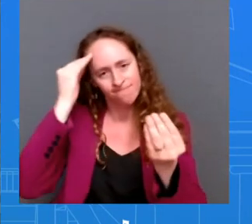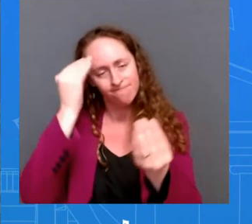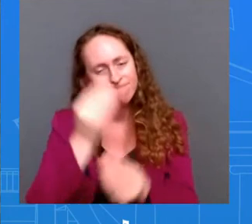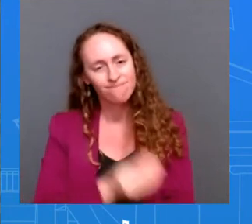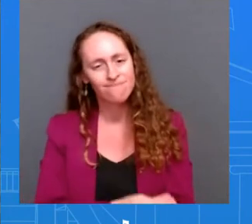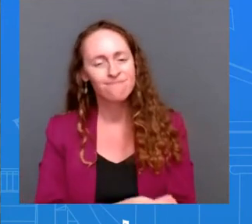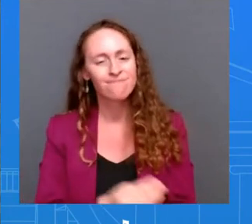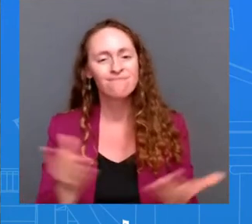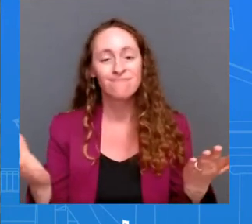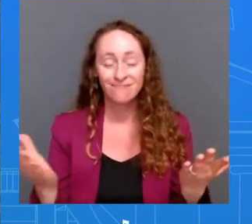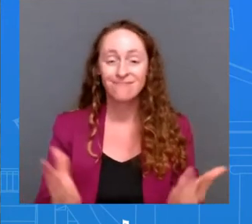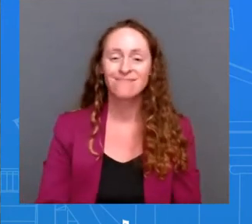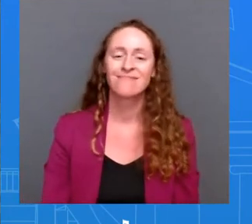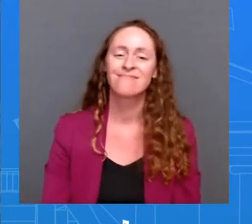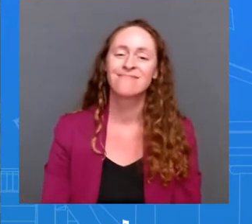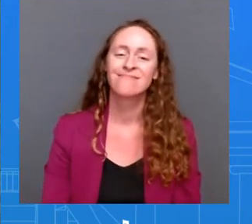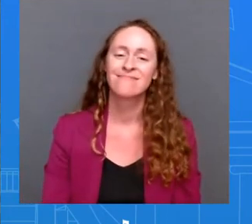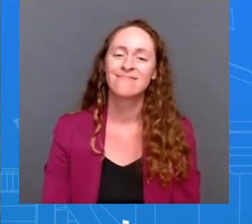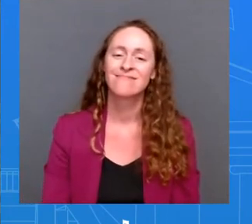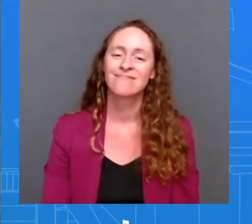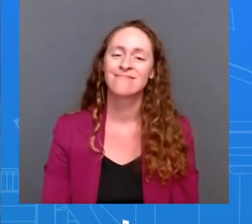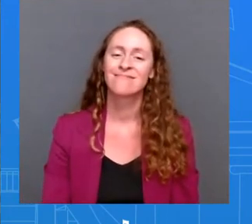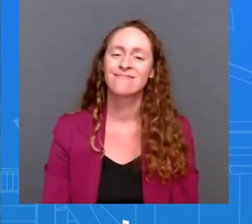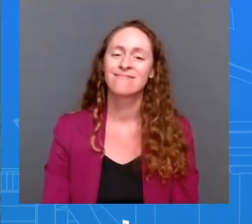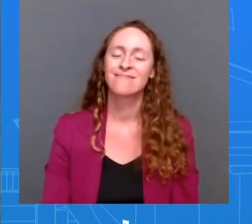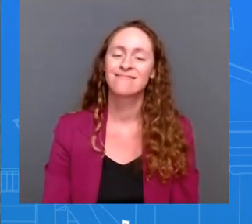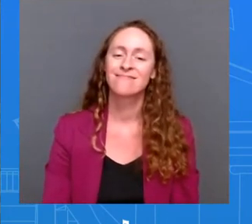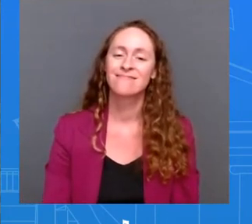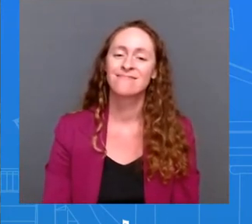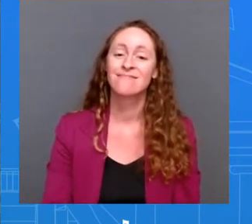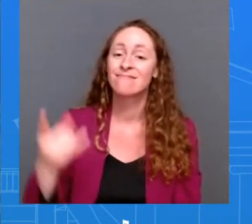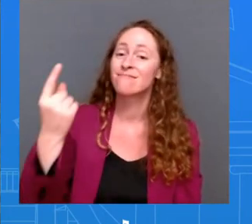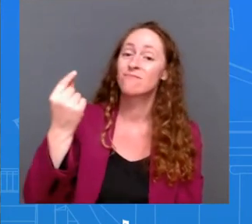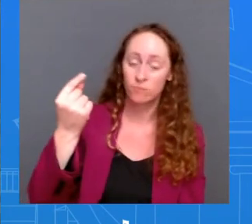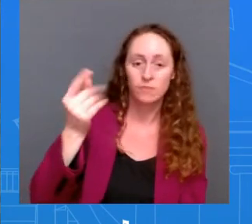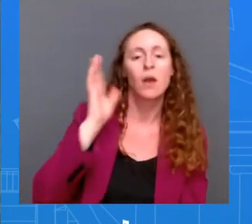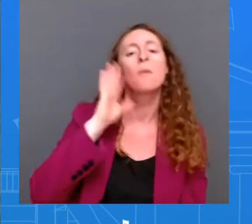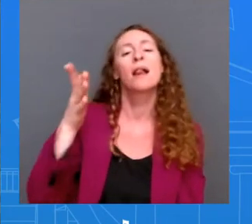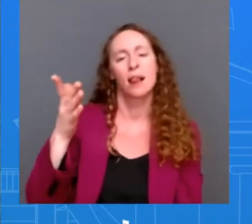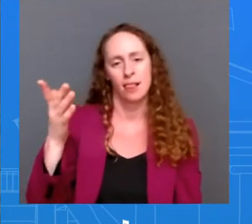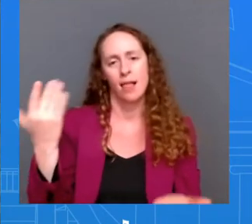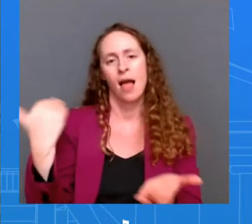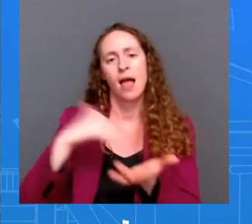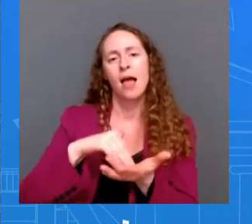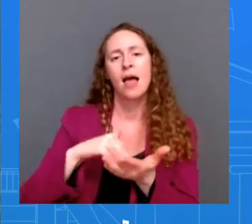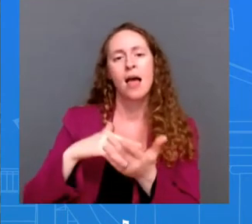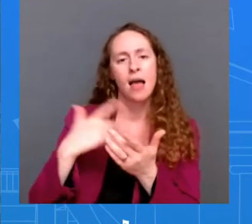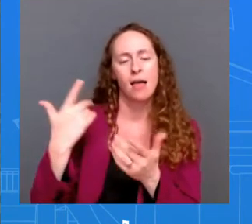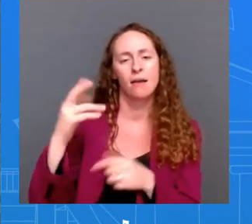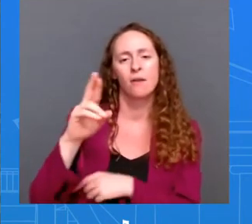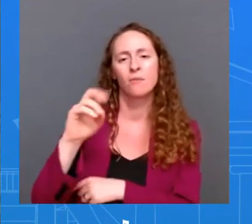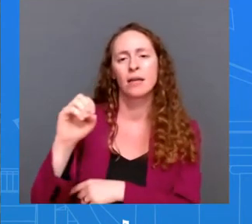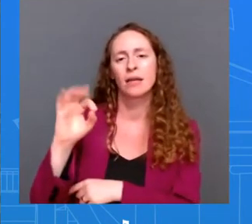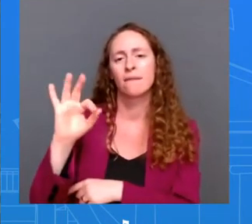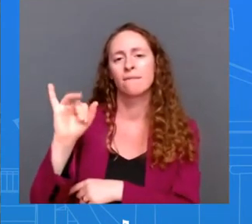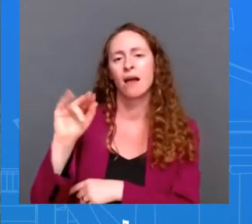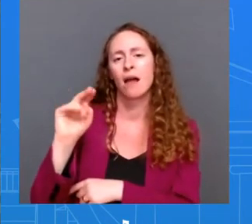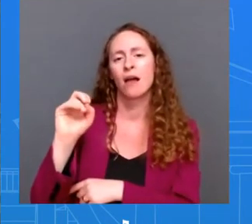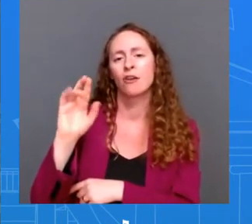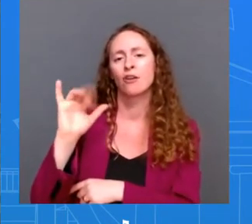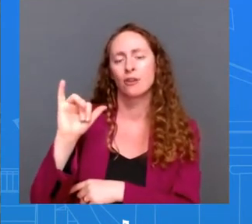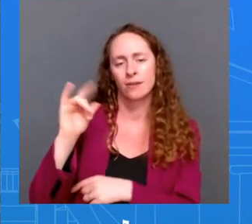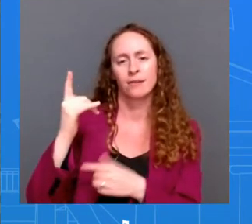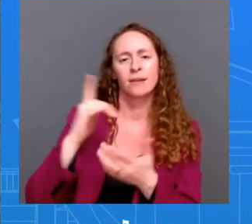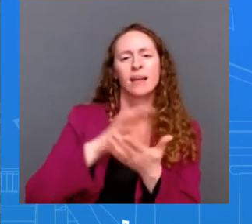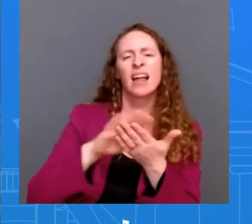at a New Jersey facility, so that is important. And in June, America produced on average 12 million barrels of oil